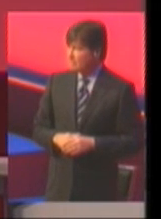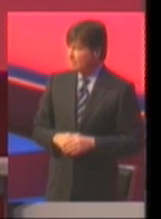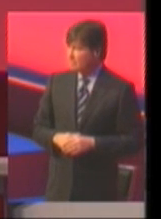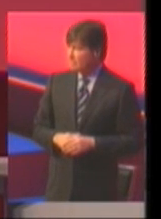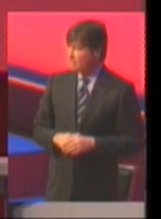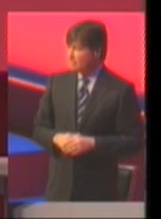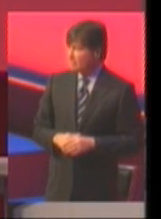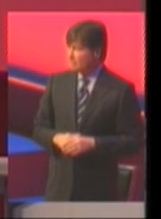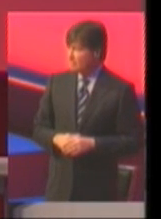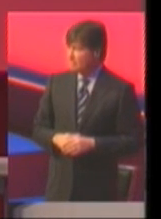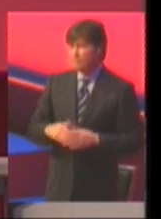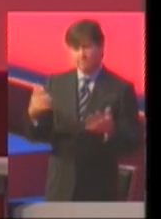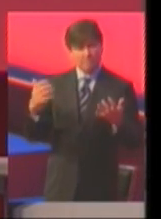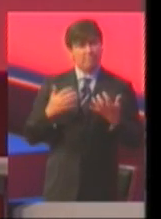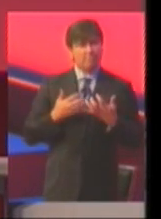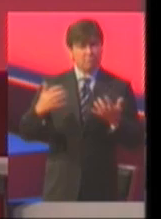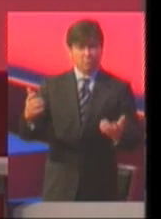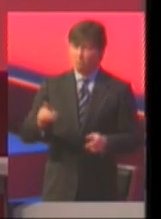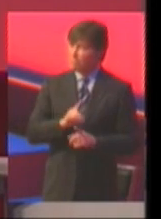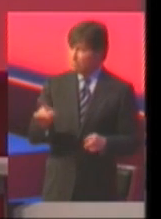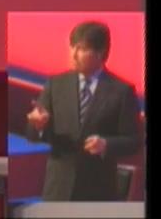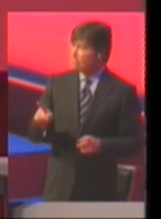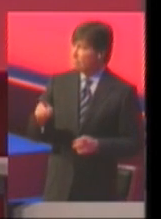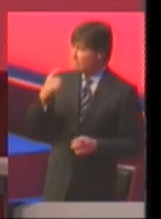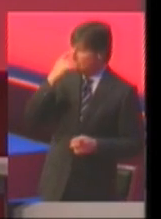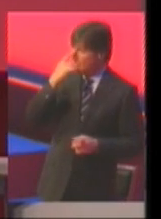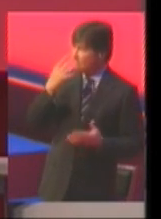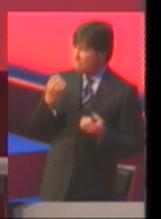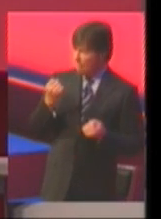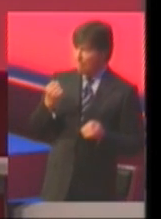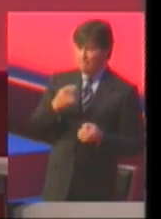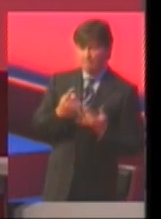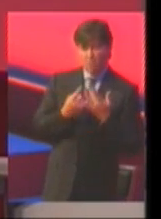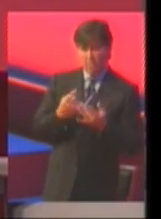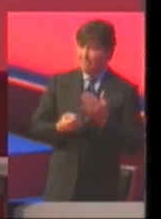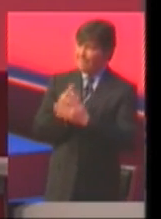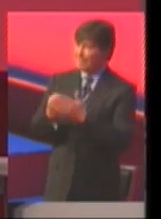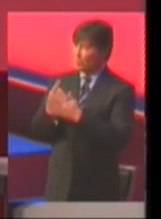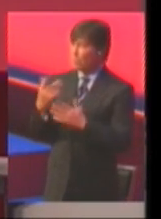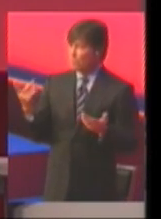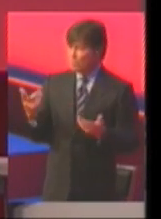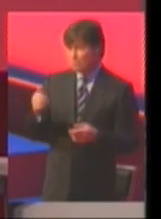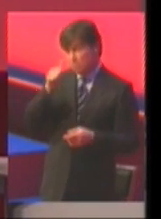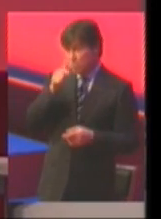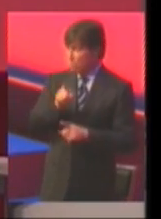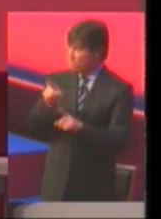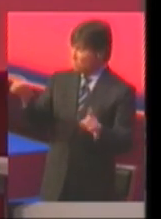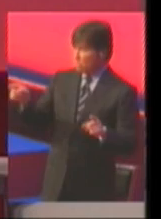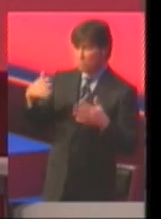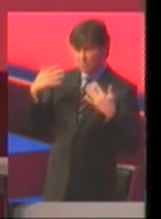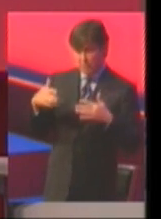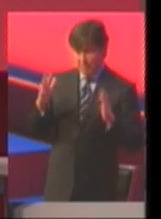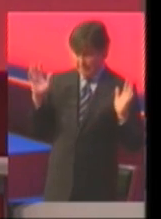But Conference, let us be honest with each other. There are other questions that are being asked of us at this time. I know that many of us have travelled here